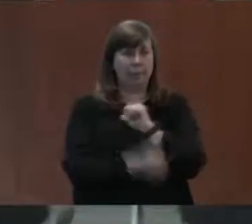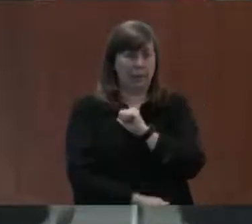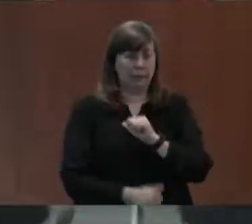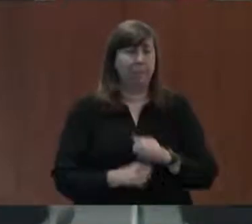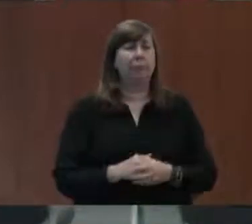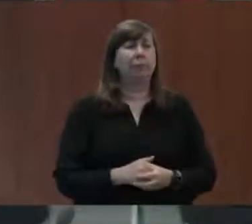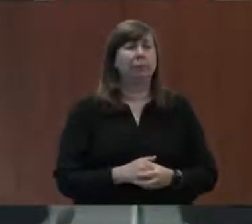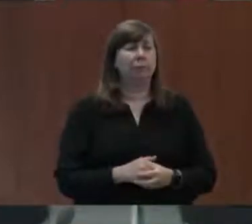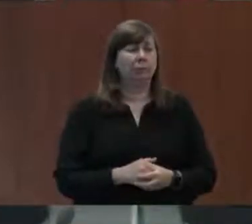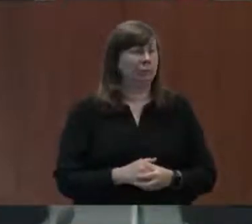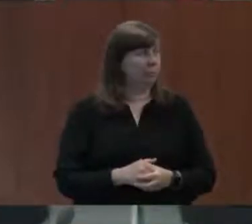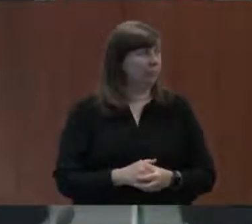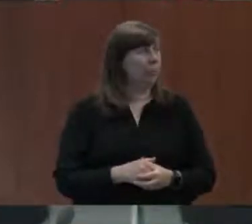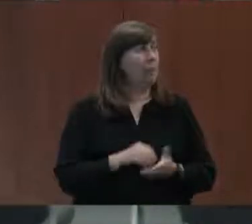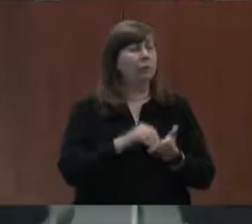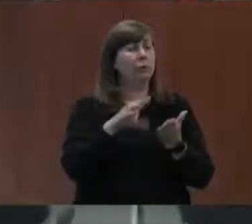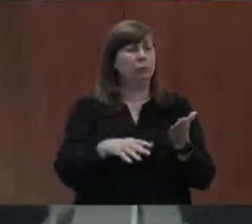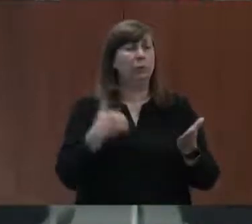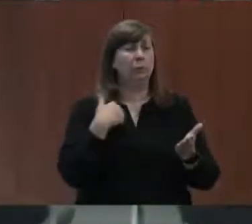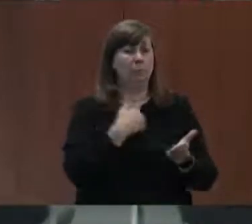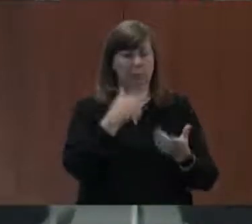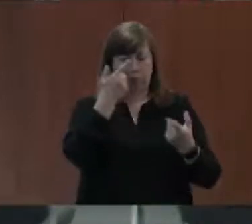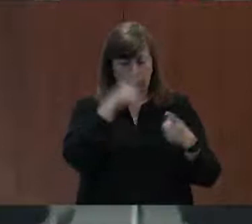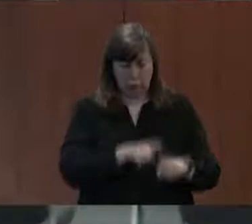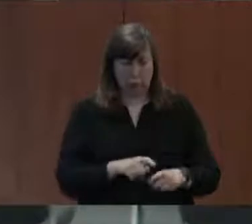Okay, it's unanimous. Student member concurs.